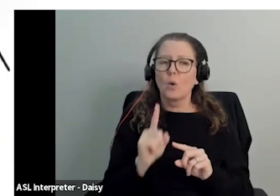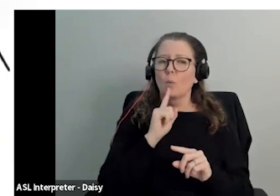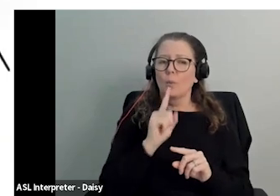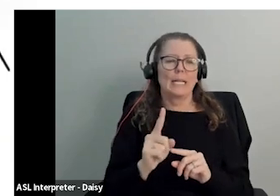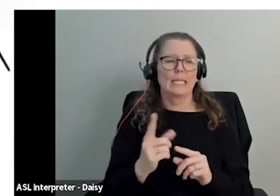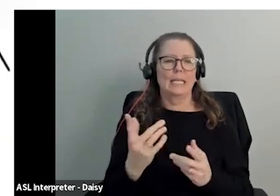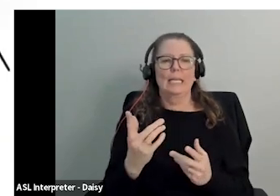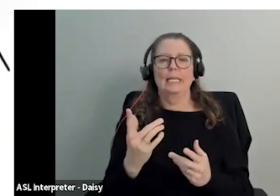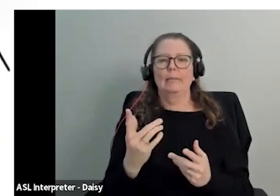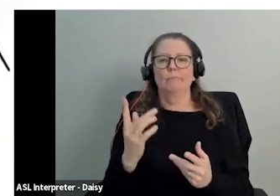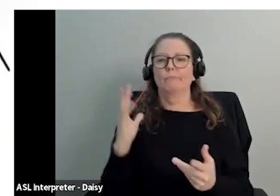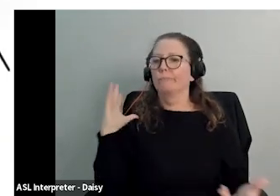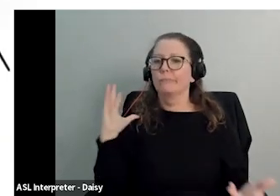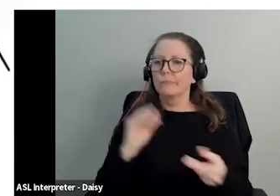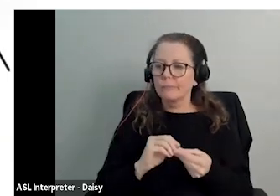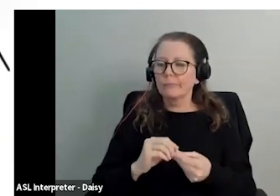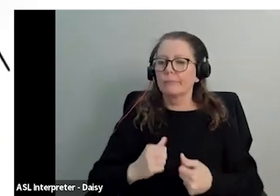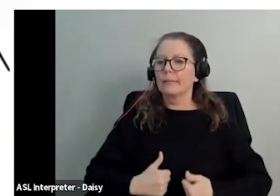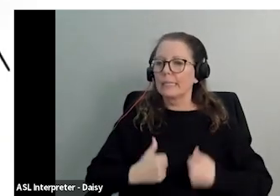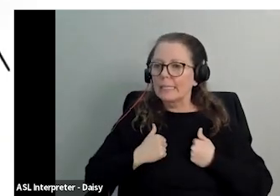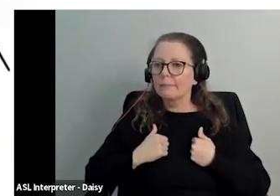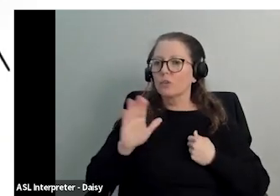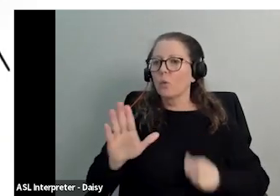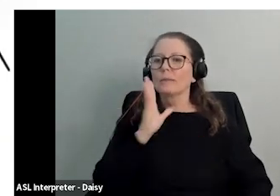the entire lived experience.